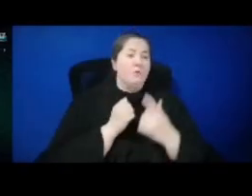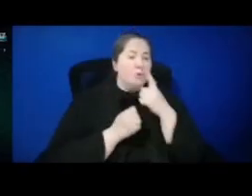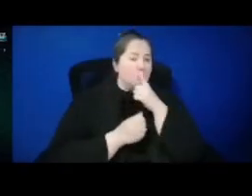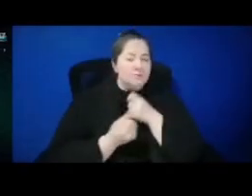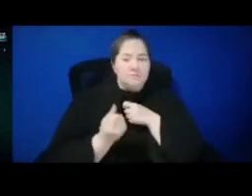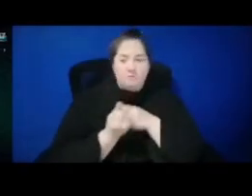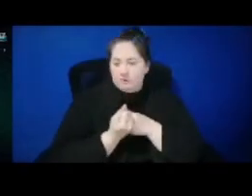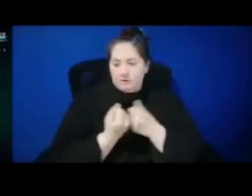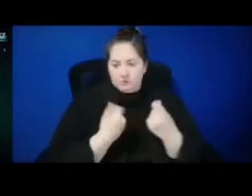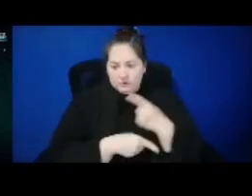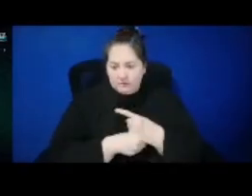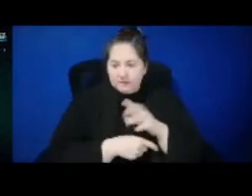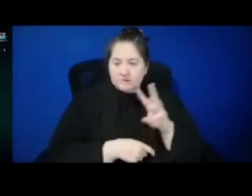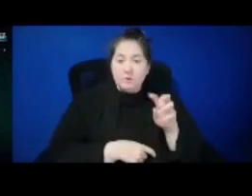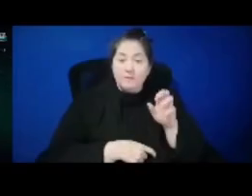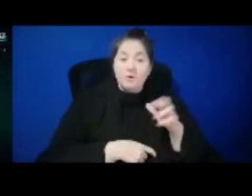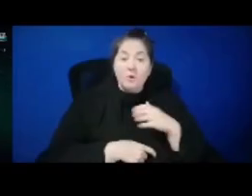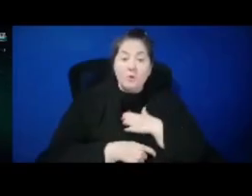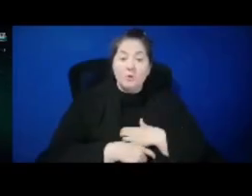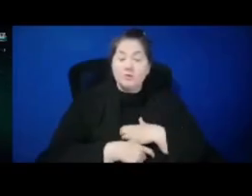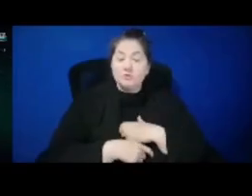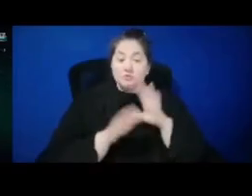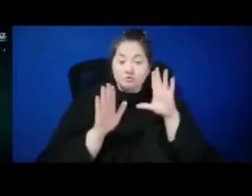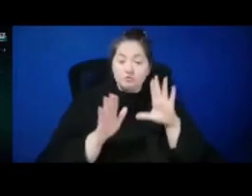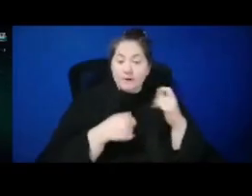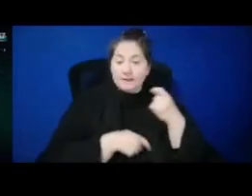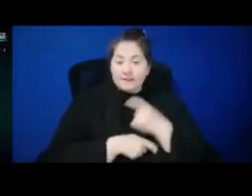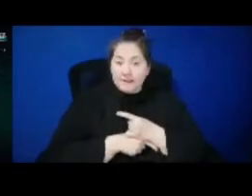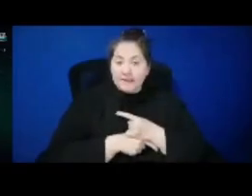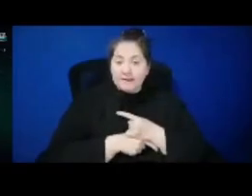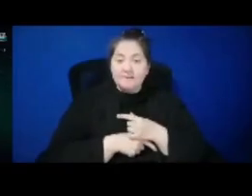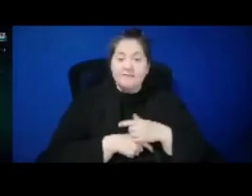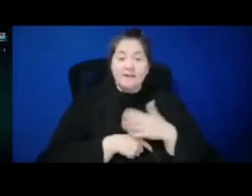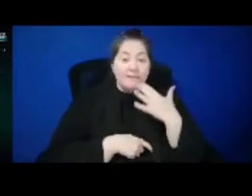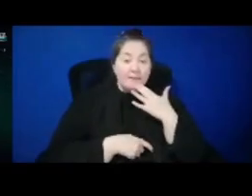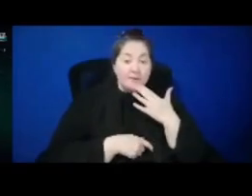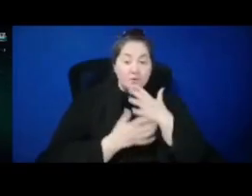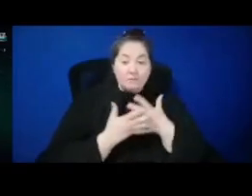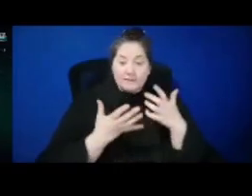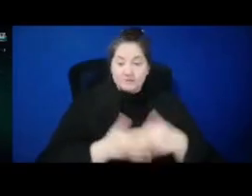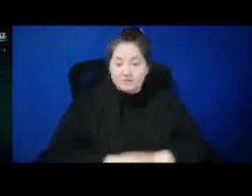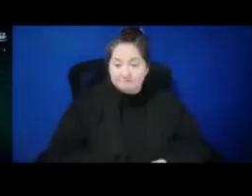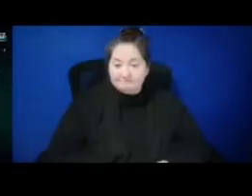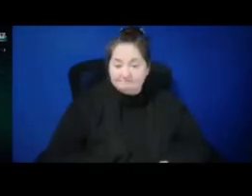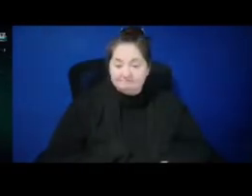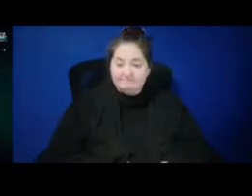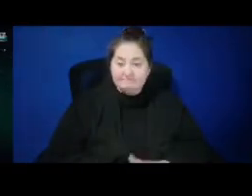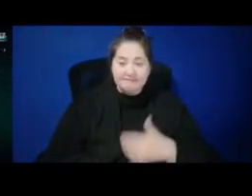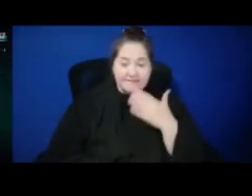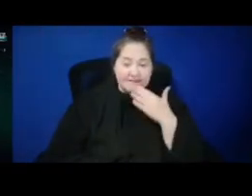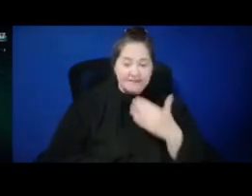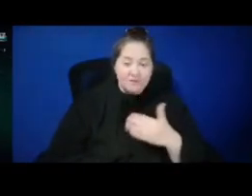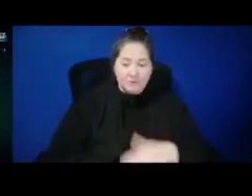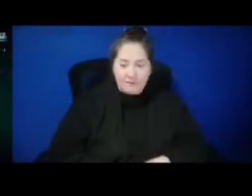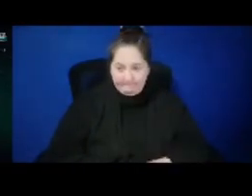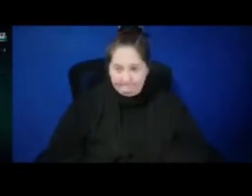today's webinar. I wish you all a great rest of your day. Thank you. Thank you.